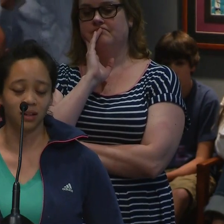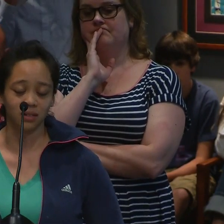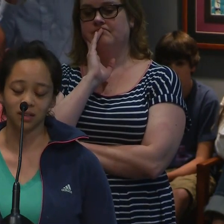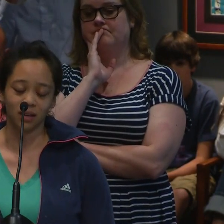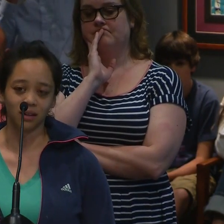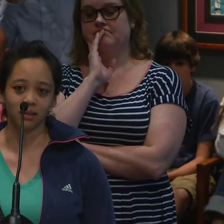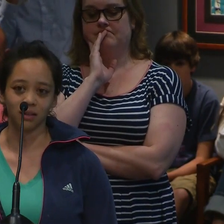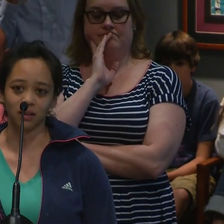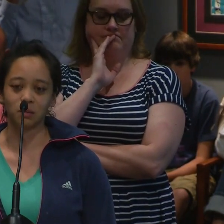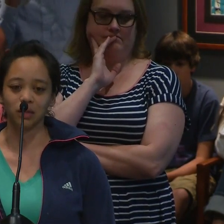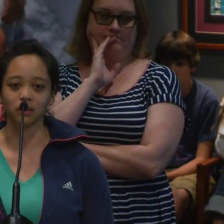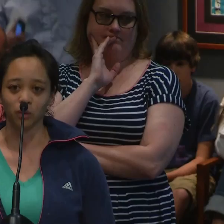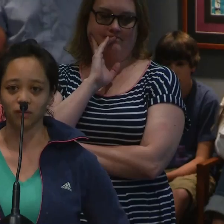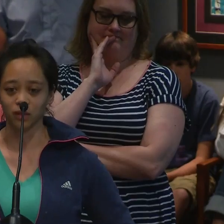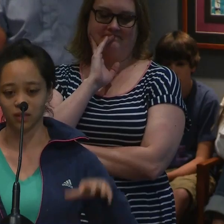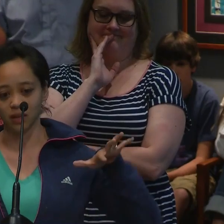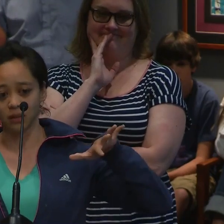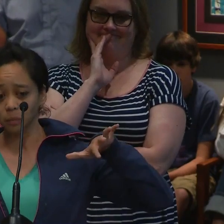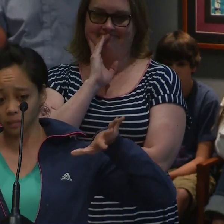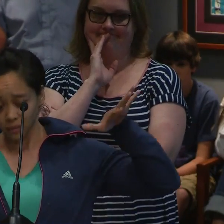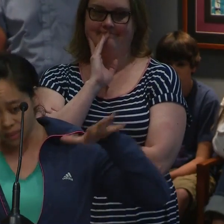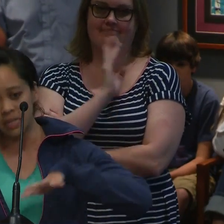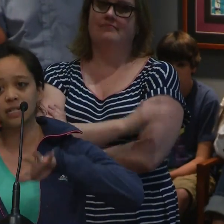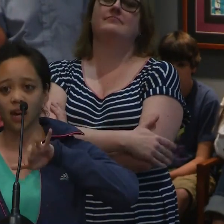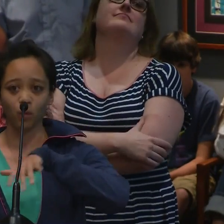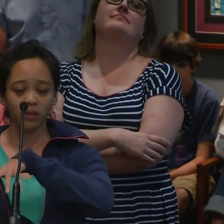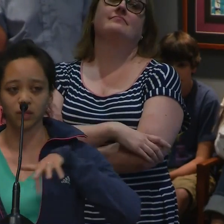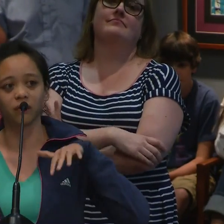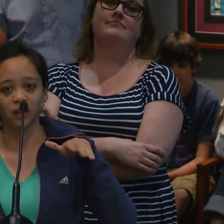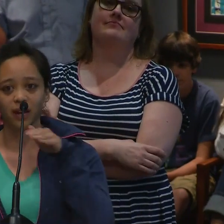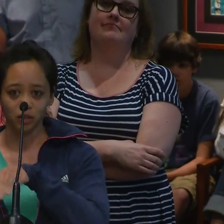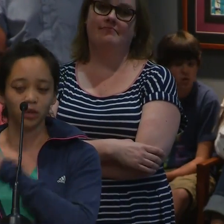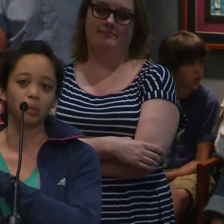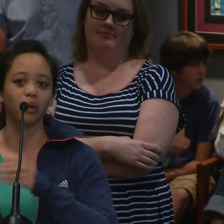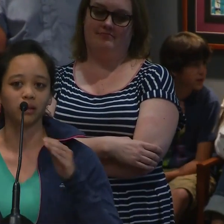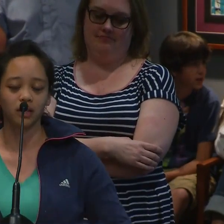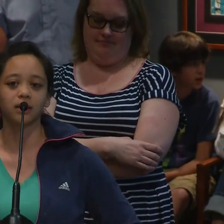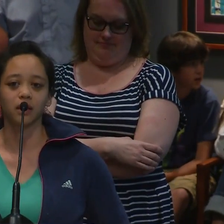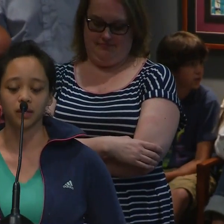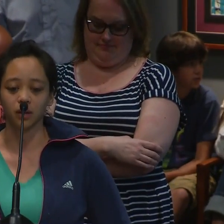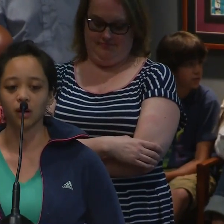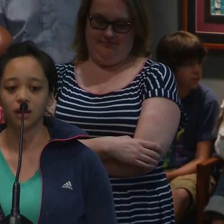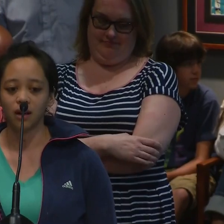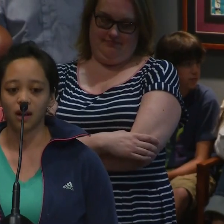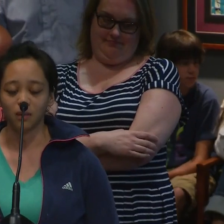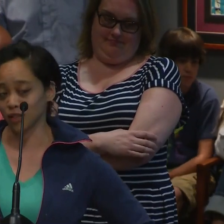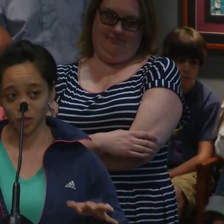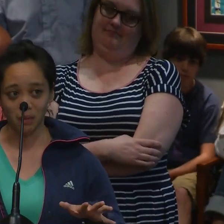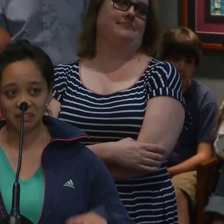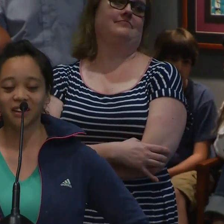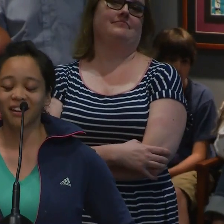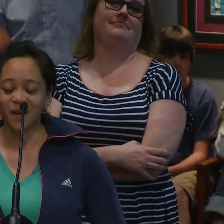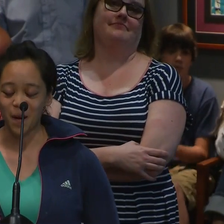changing, and I think it'd be a little more helpful to see in time where things are failing at a certain point, et cetera, et cetera. That's